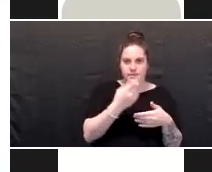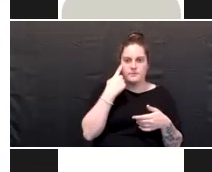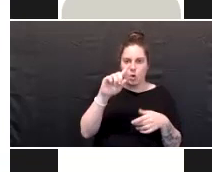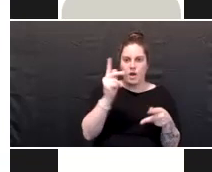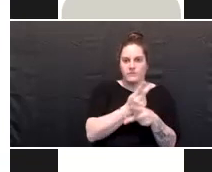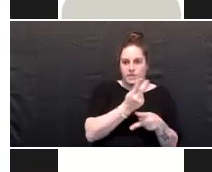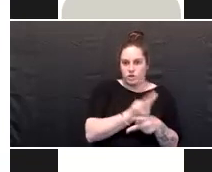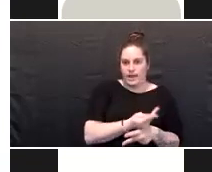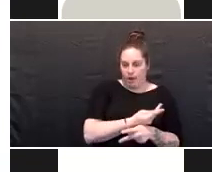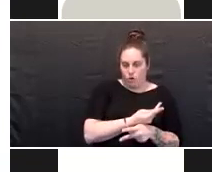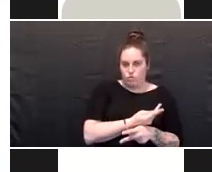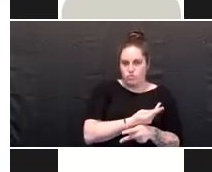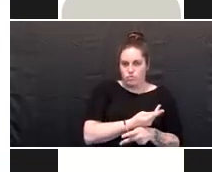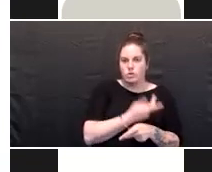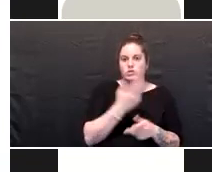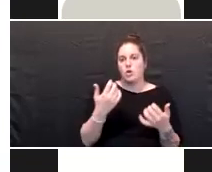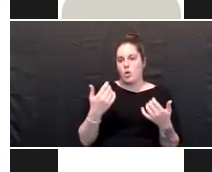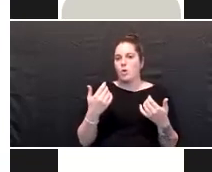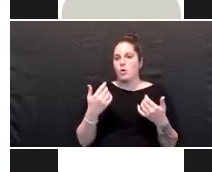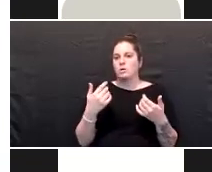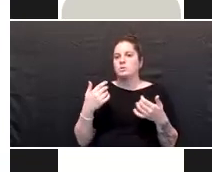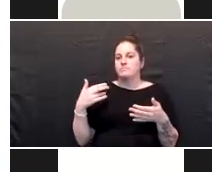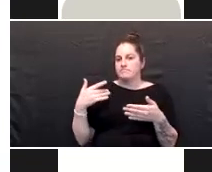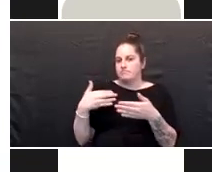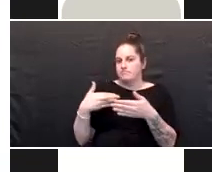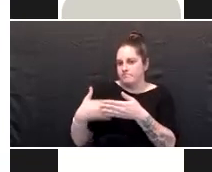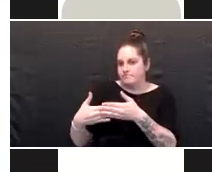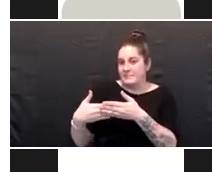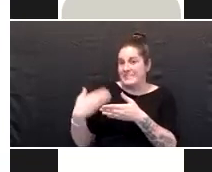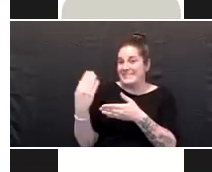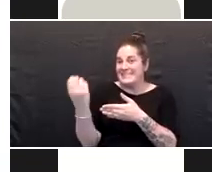So you have until this Saturday to get that done.